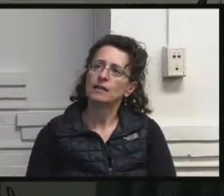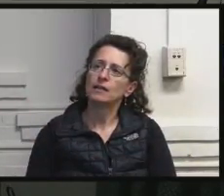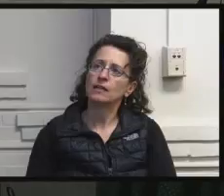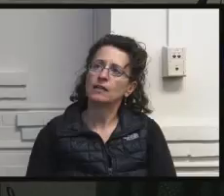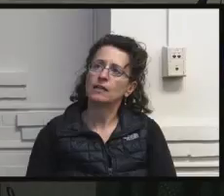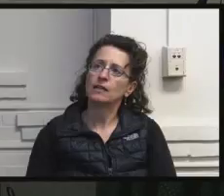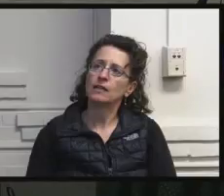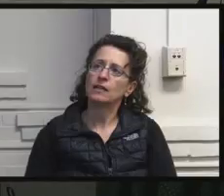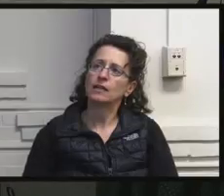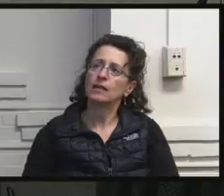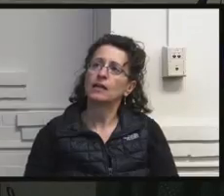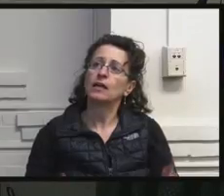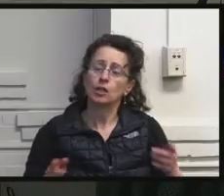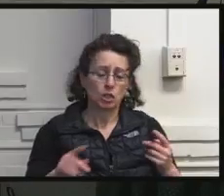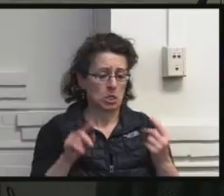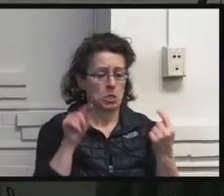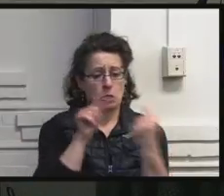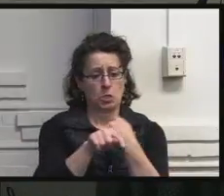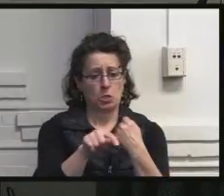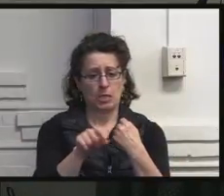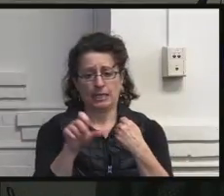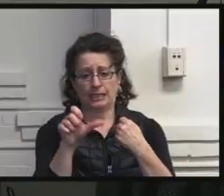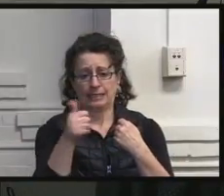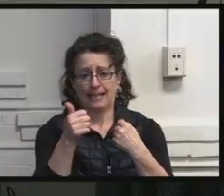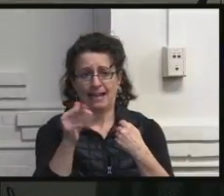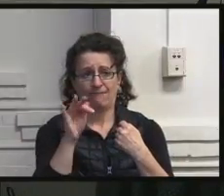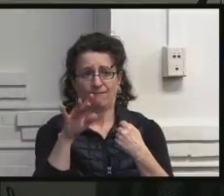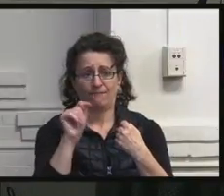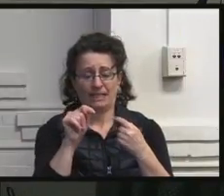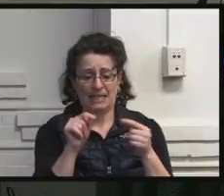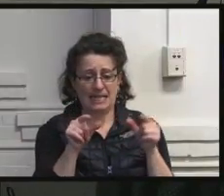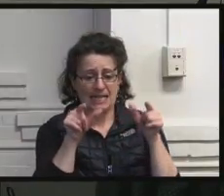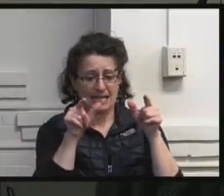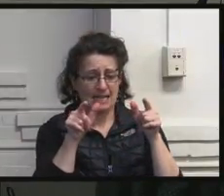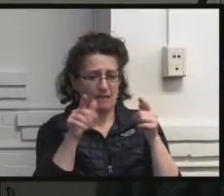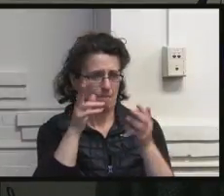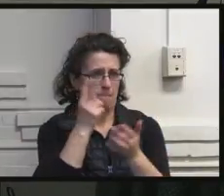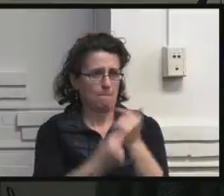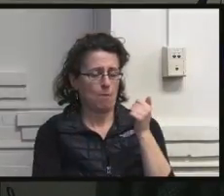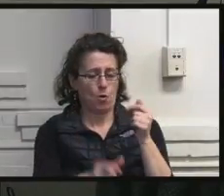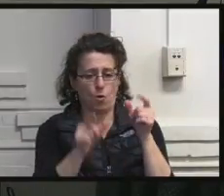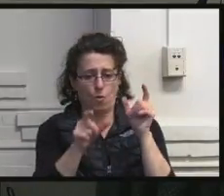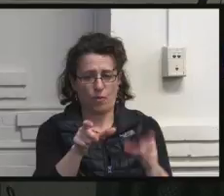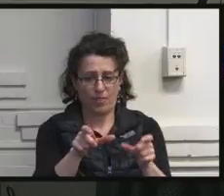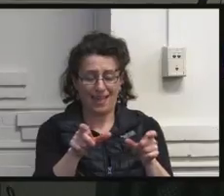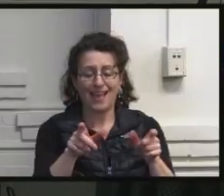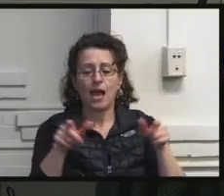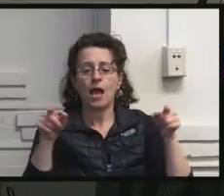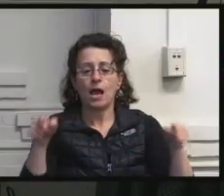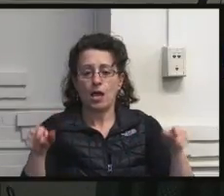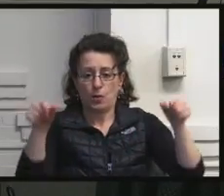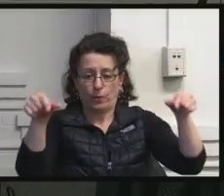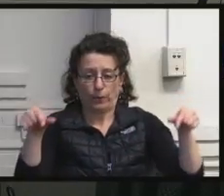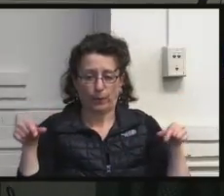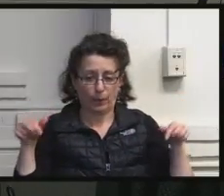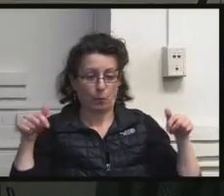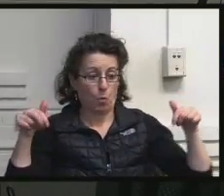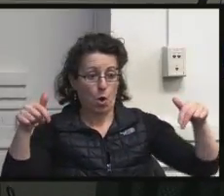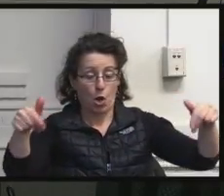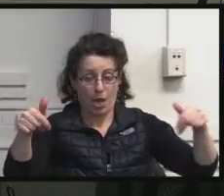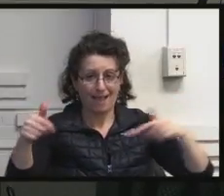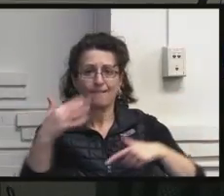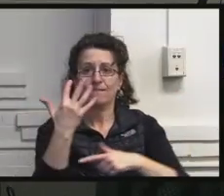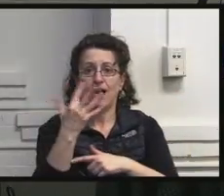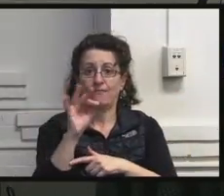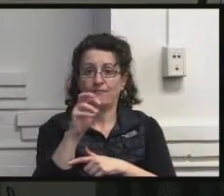either side for a travel lane, and we're going to maintain that sidewalk, which is 5 feet. That's the existing bridge, and then down here you can see that we got a